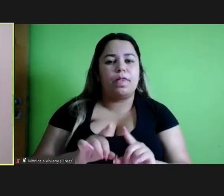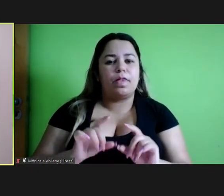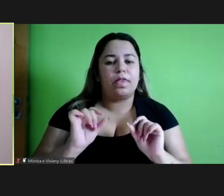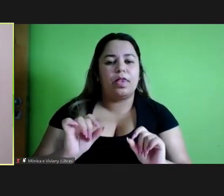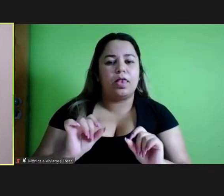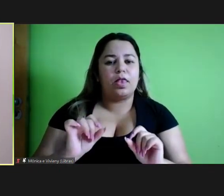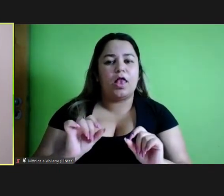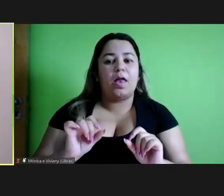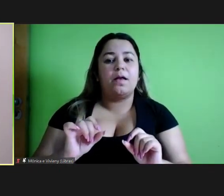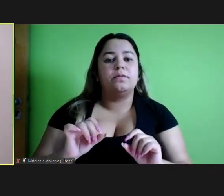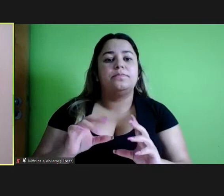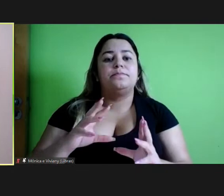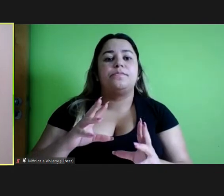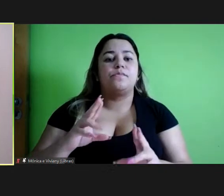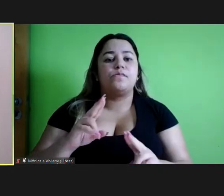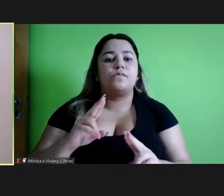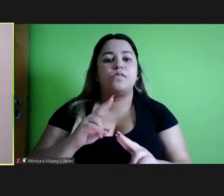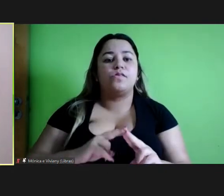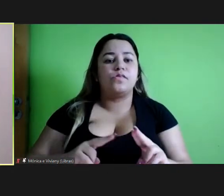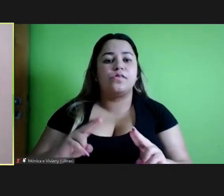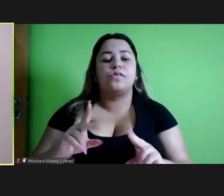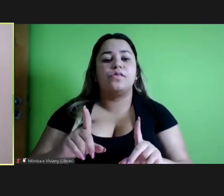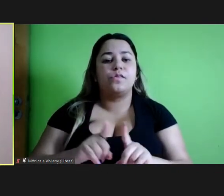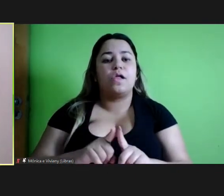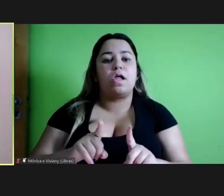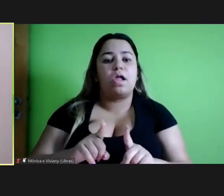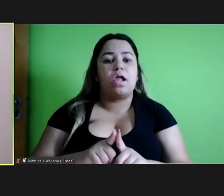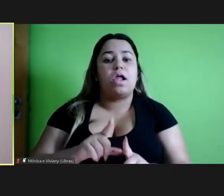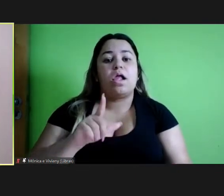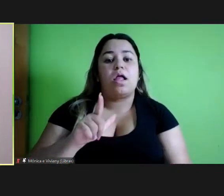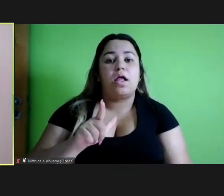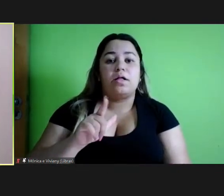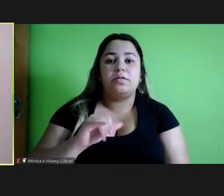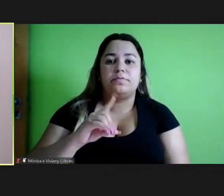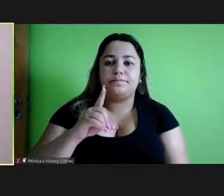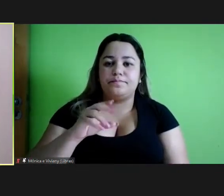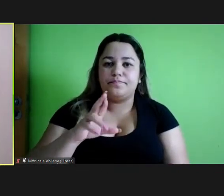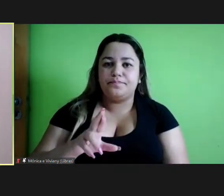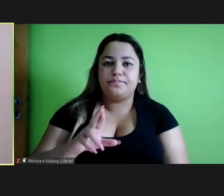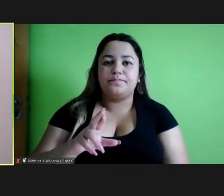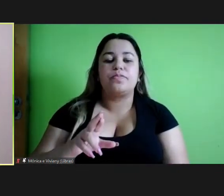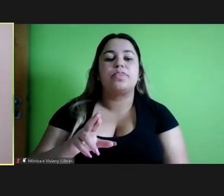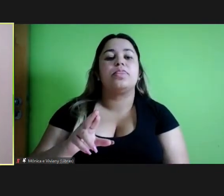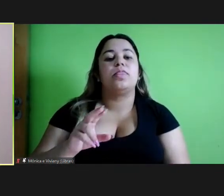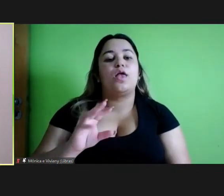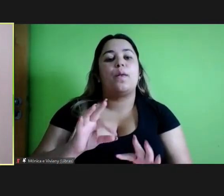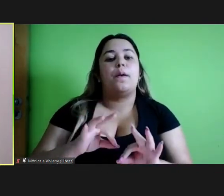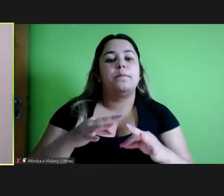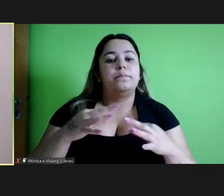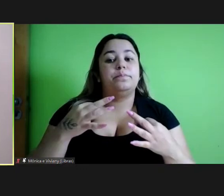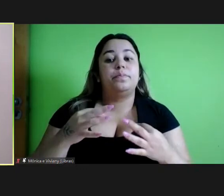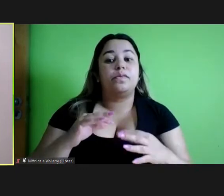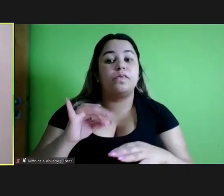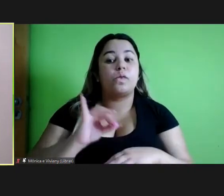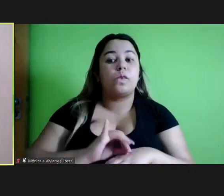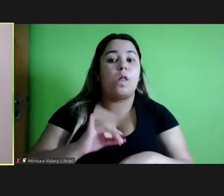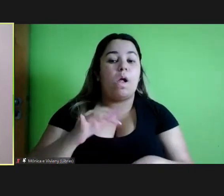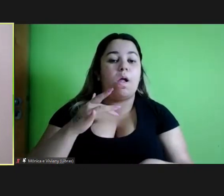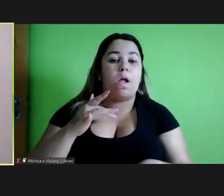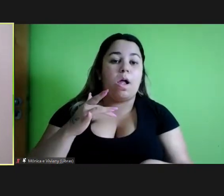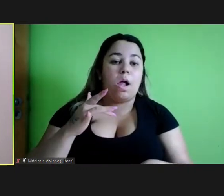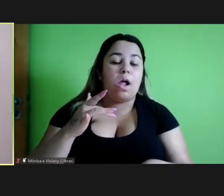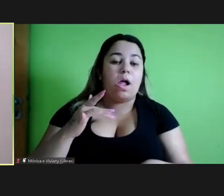director of family healthcare at the University of Dalhousie, and a team leader or research leader in